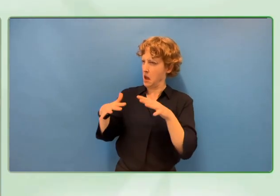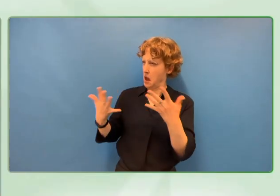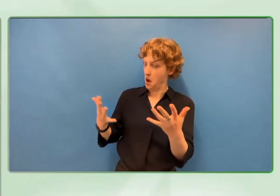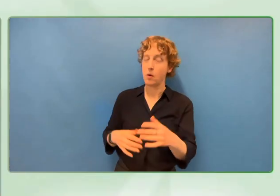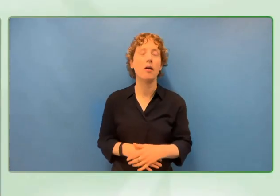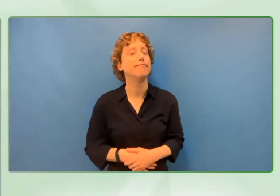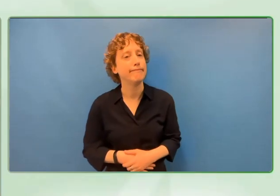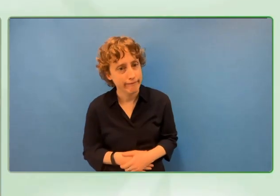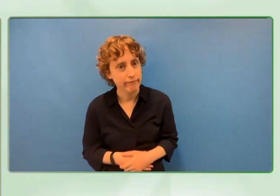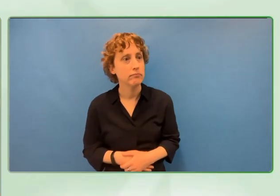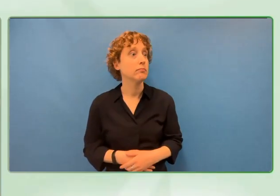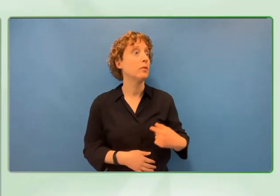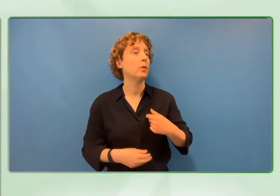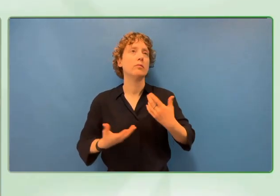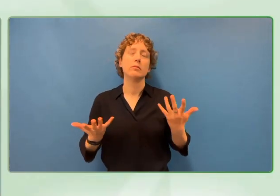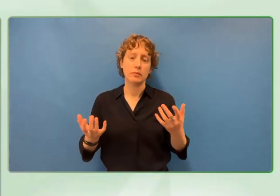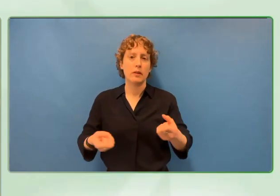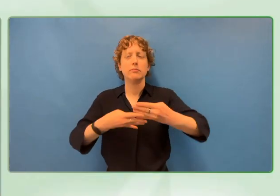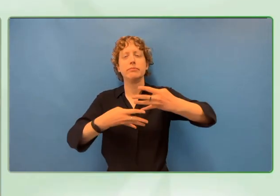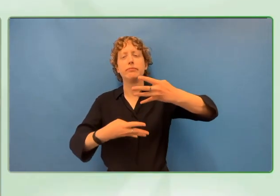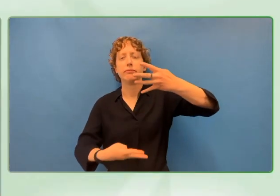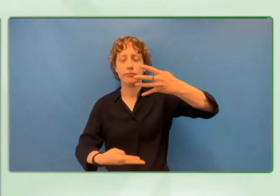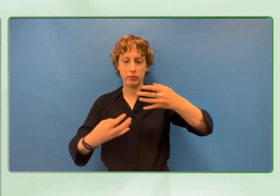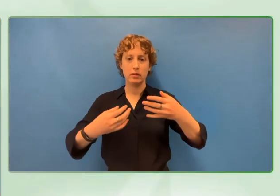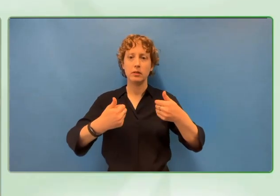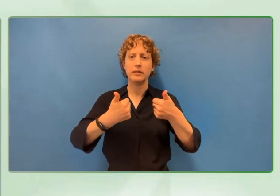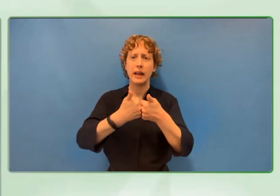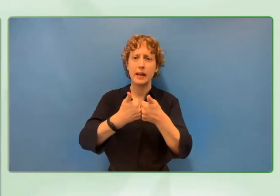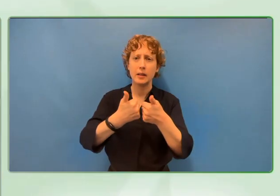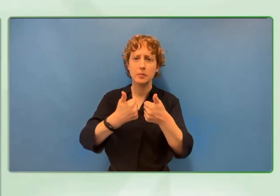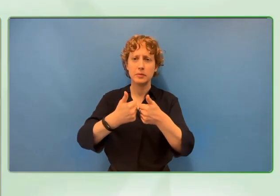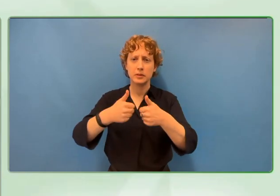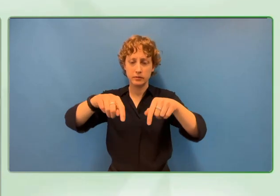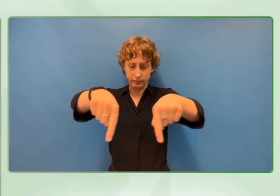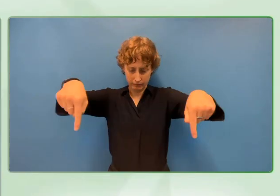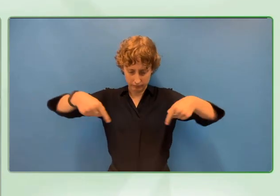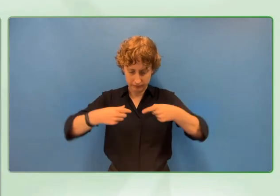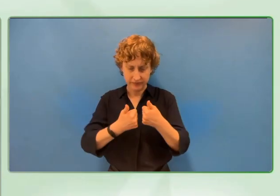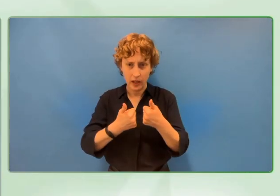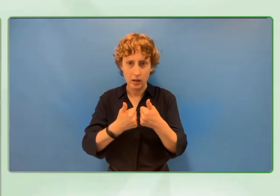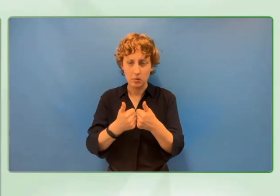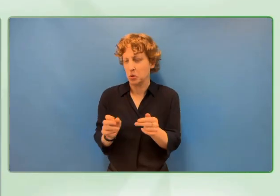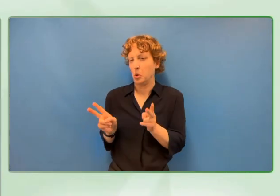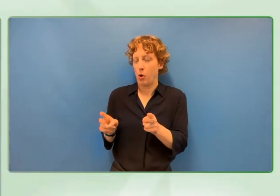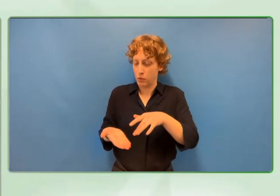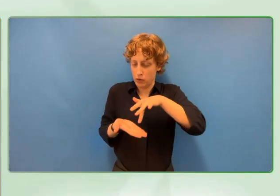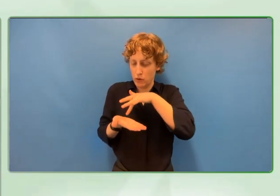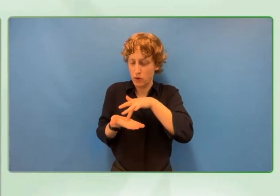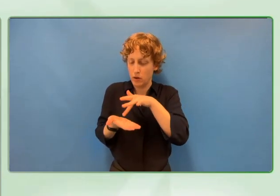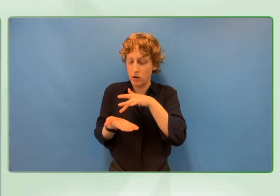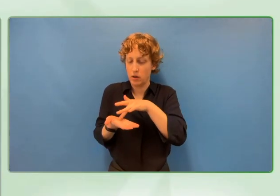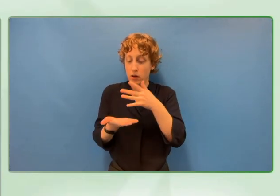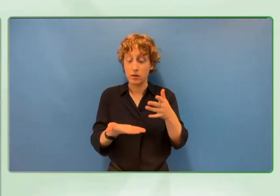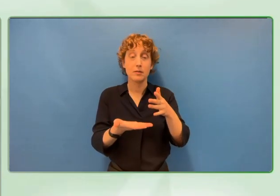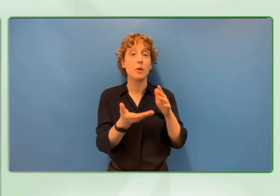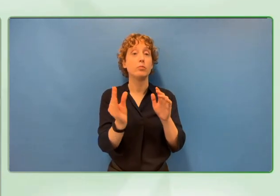different games and board games and stuff like that, and normal tablets. But the normal tablets, they are hard to endure, and something